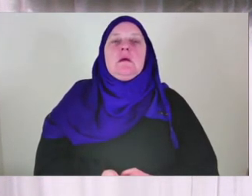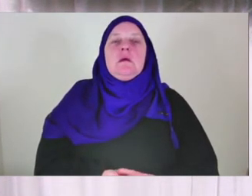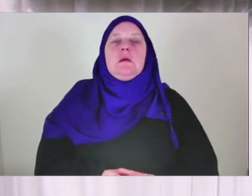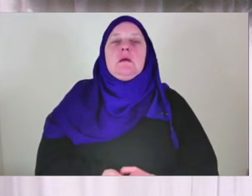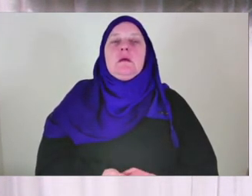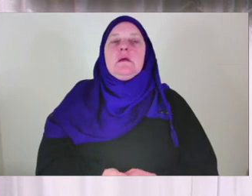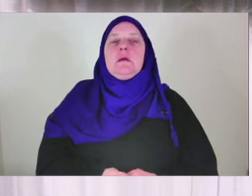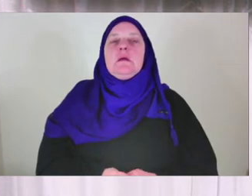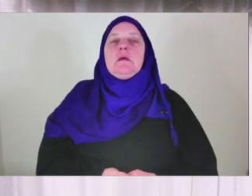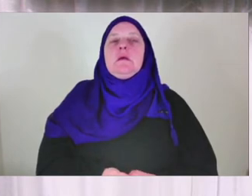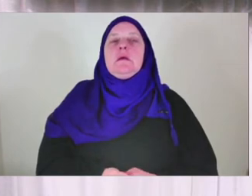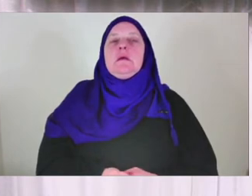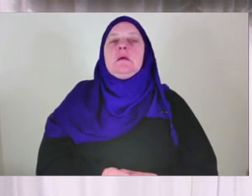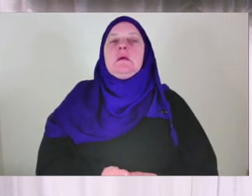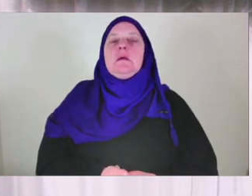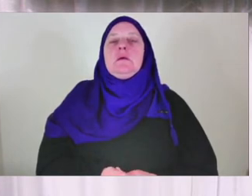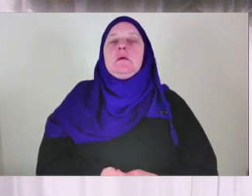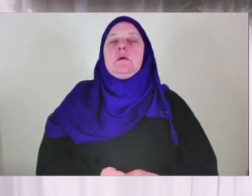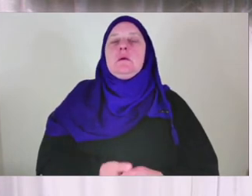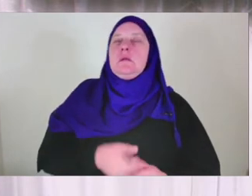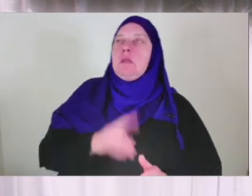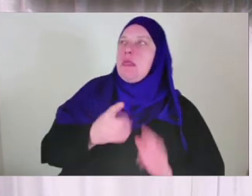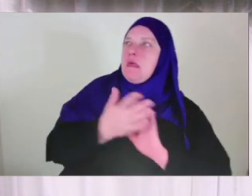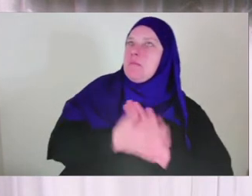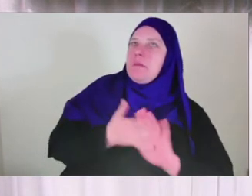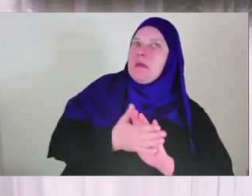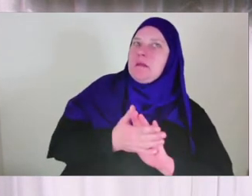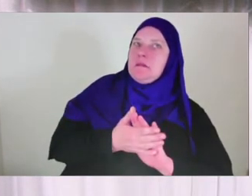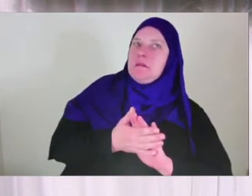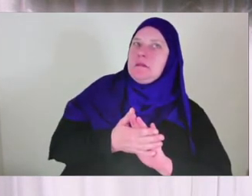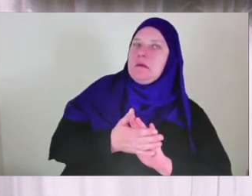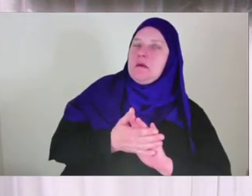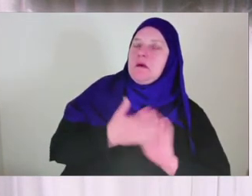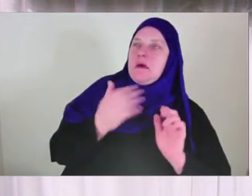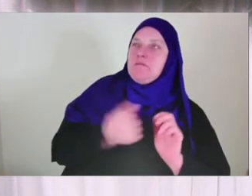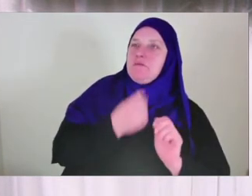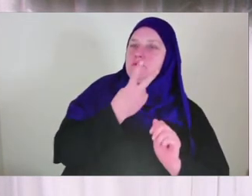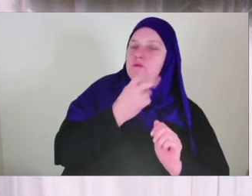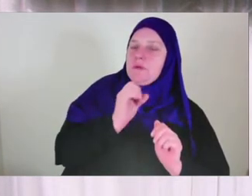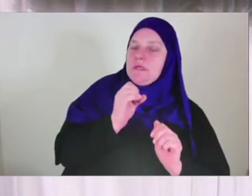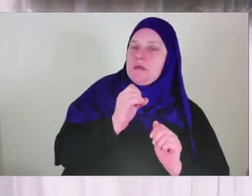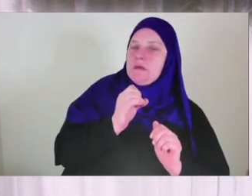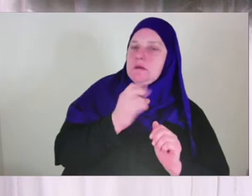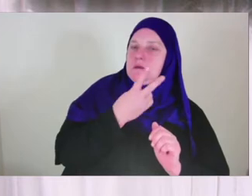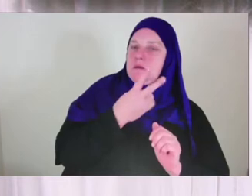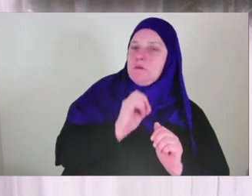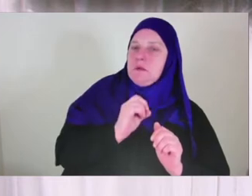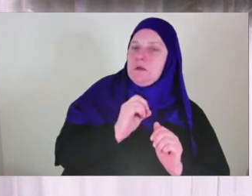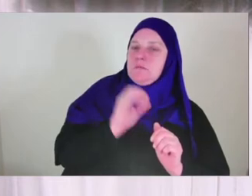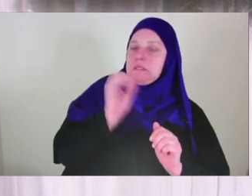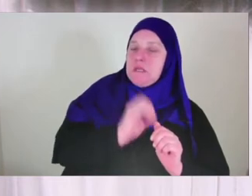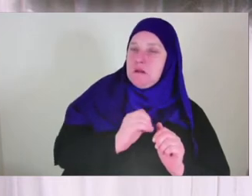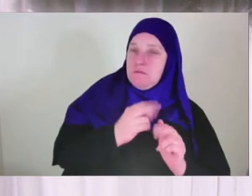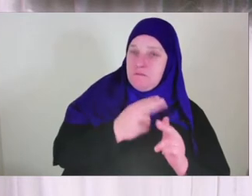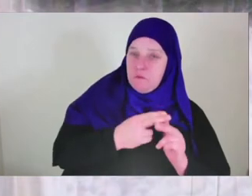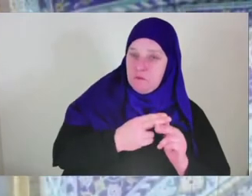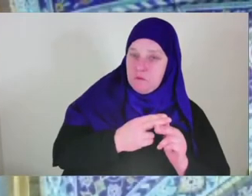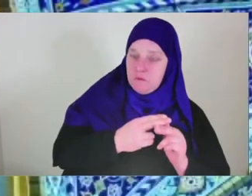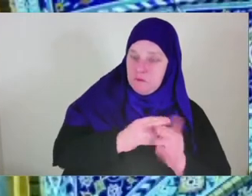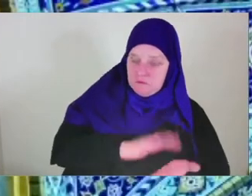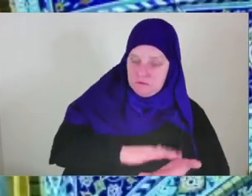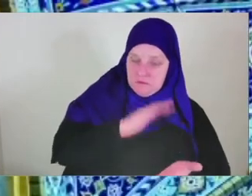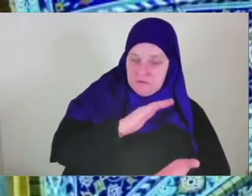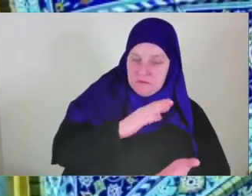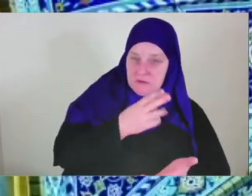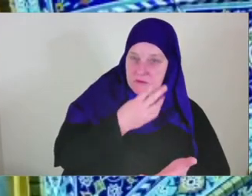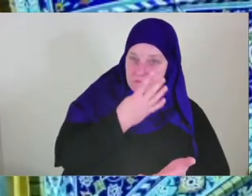on the complete 4,000 or only the amount that I topped up? No, the amount that you have topped up. Okay, great. Only the amount